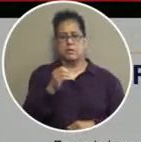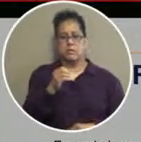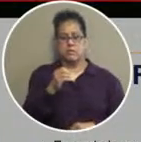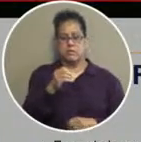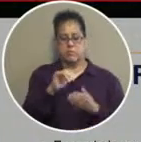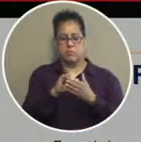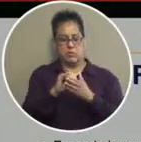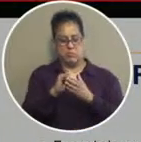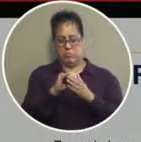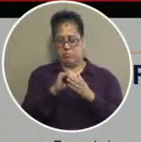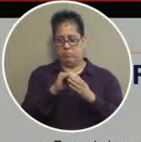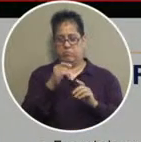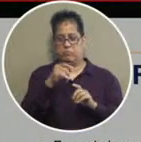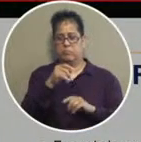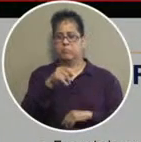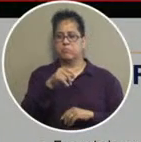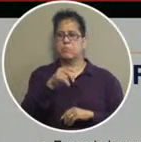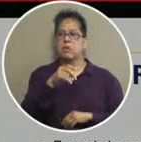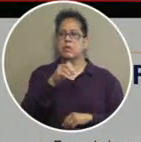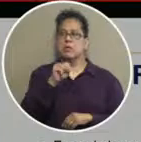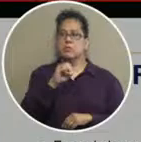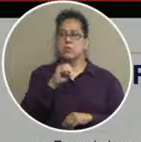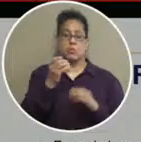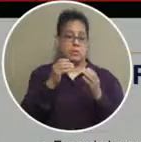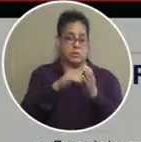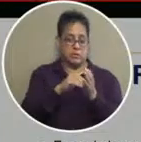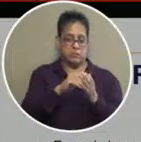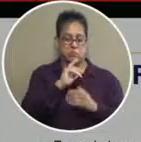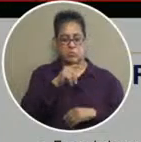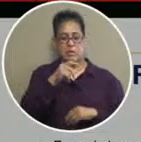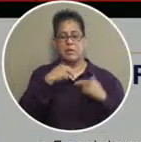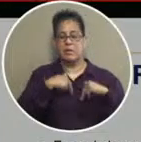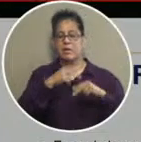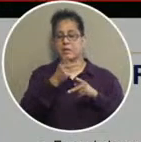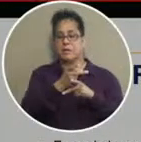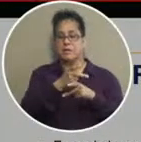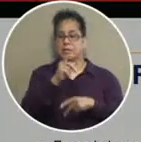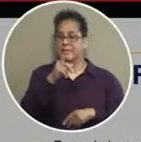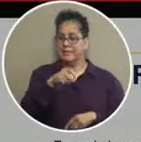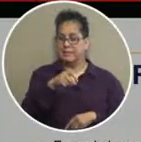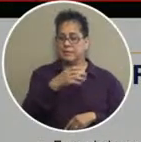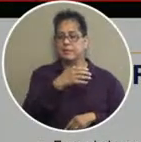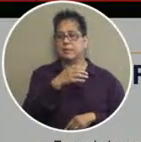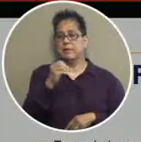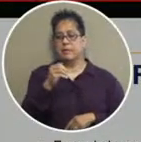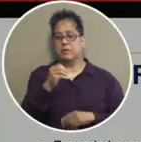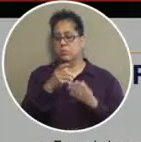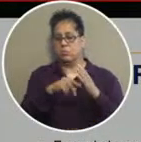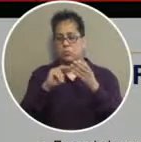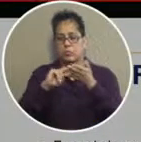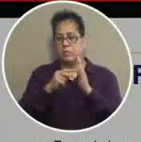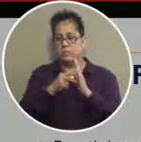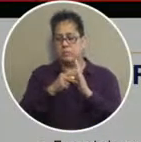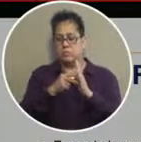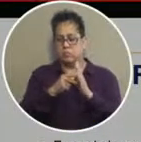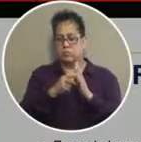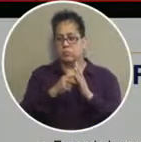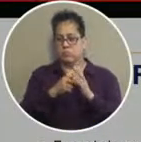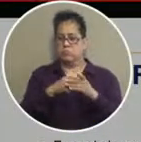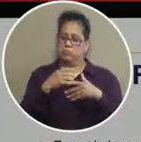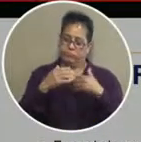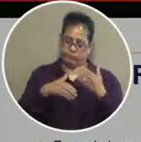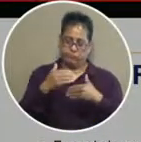point of view of the economy. So again, really meeting the healthcare needs, but also looking at what this is going to mean to bringing us